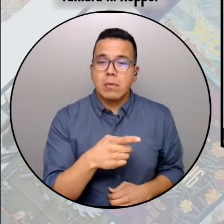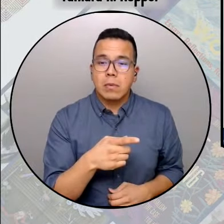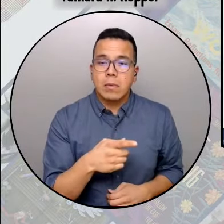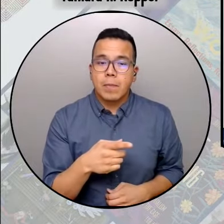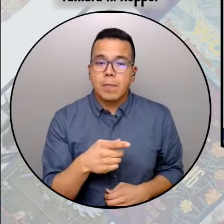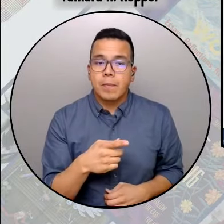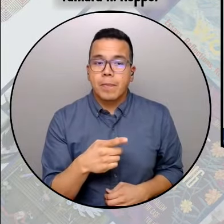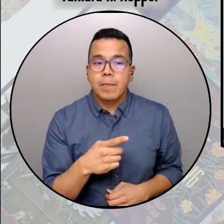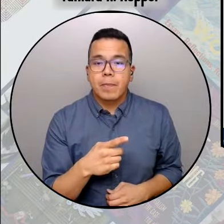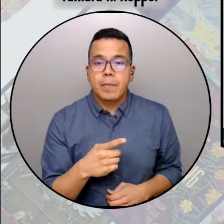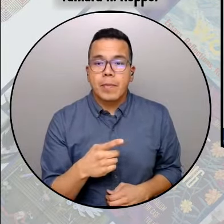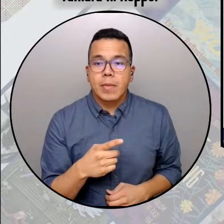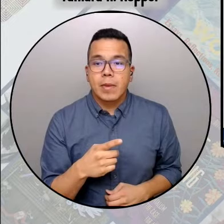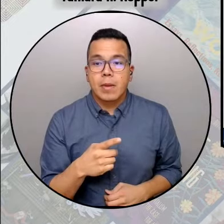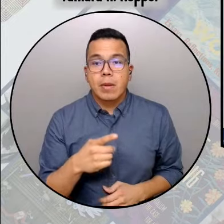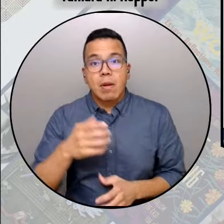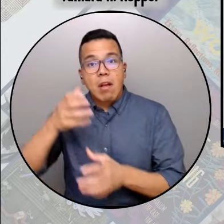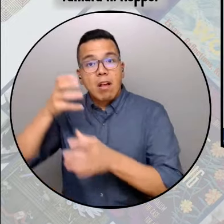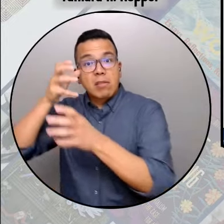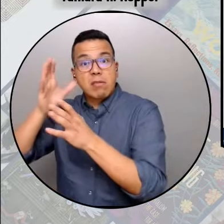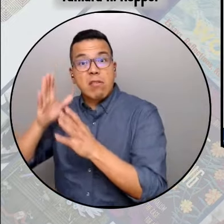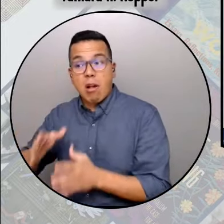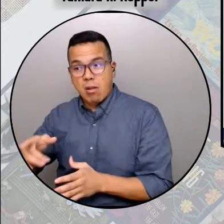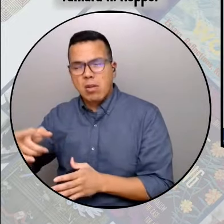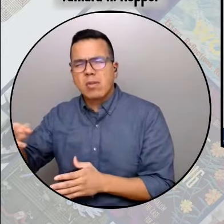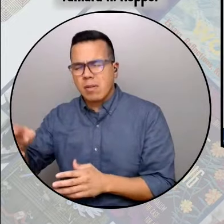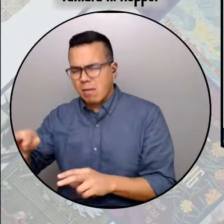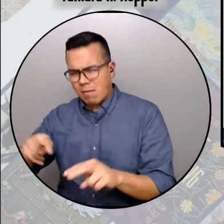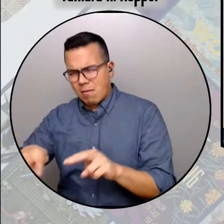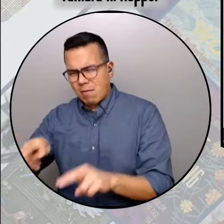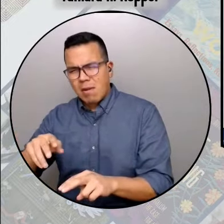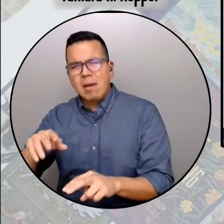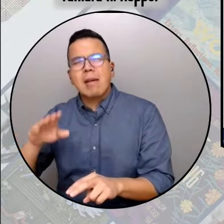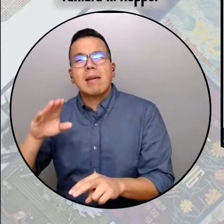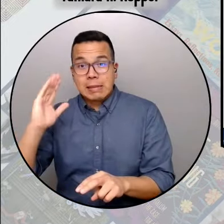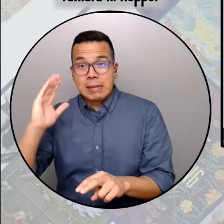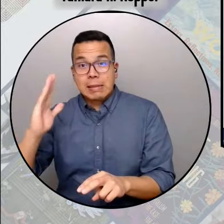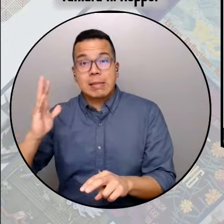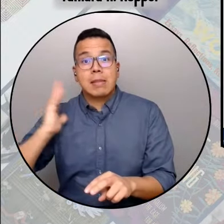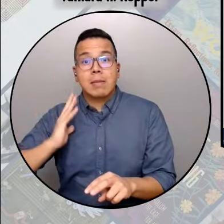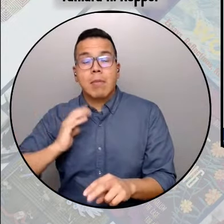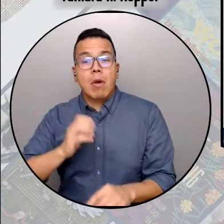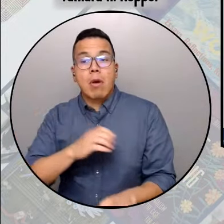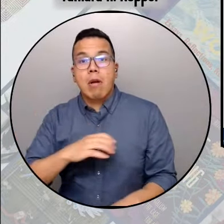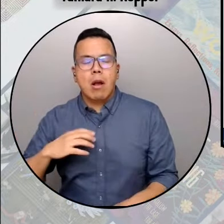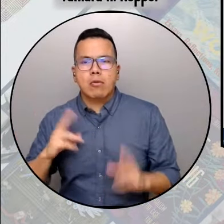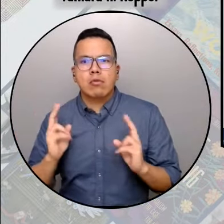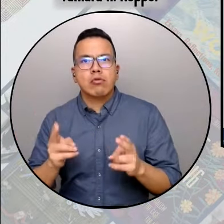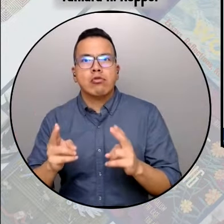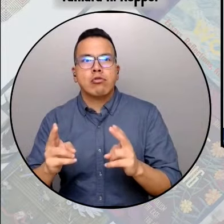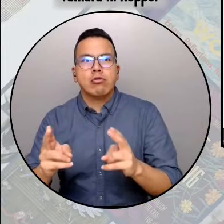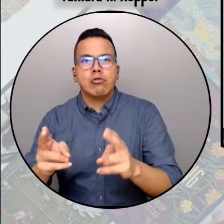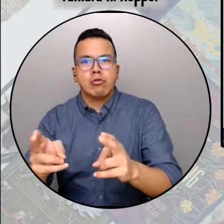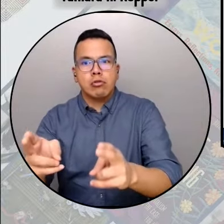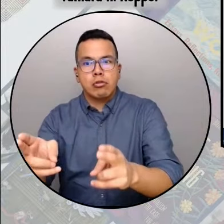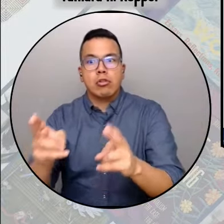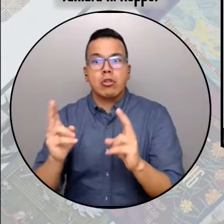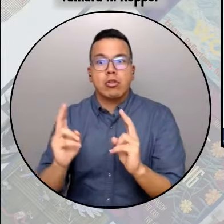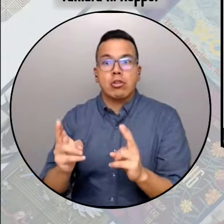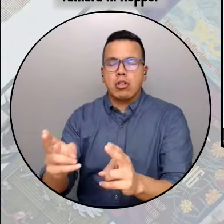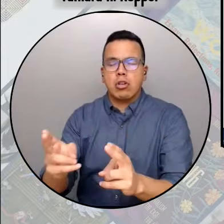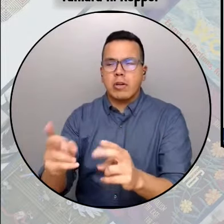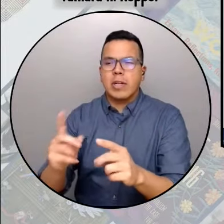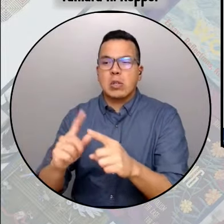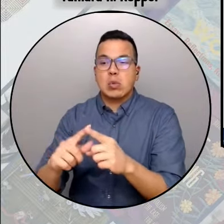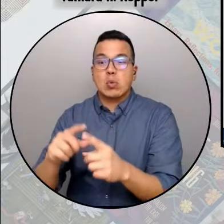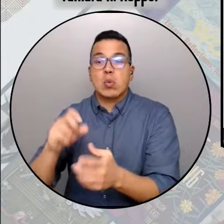talked about is how Congress was kind of in a hurry to pass this to make it by the like 1 year anniversary of the bombing to kind of